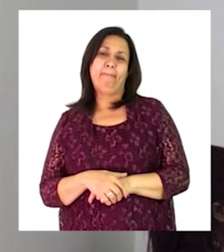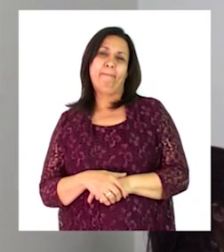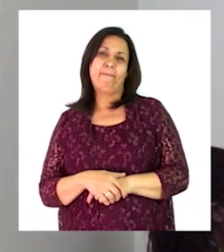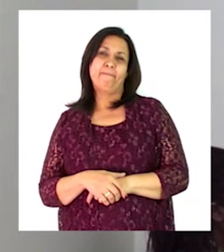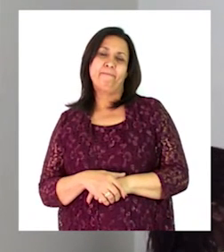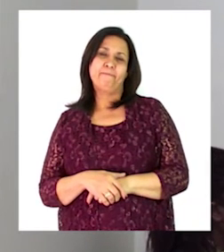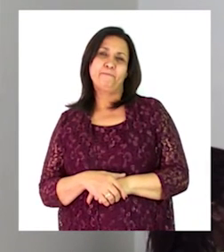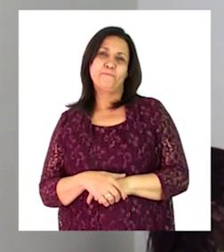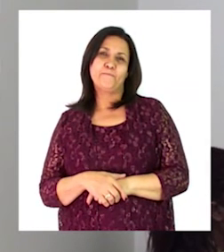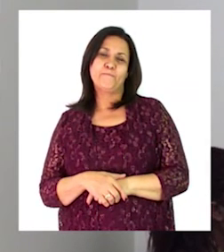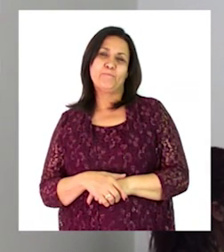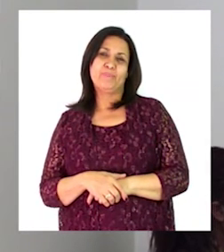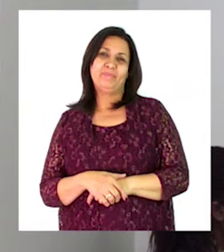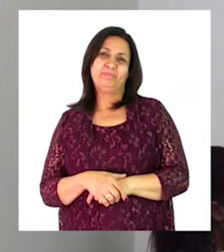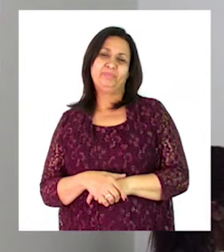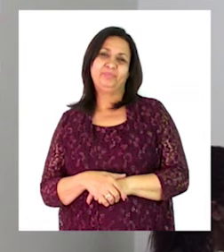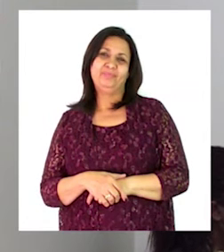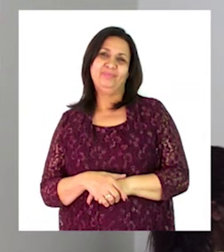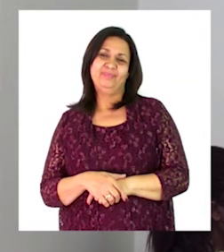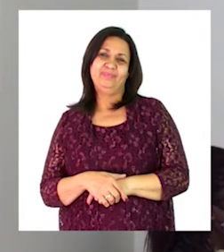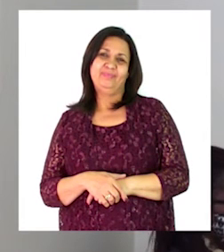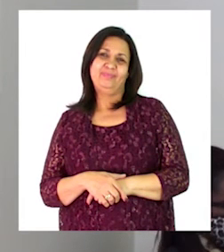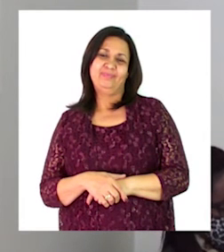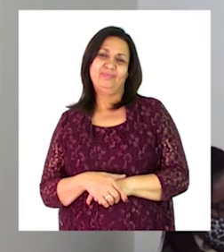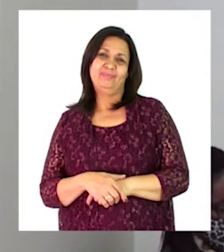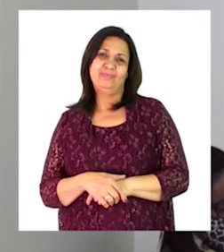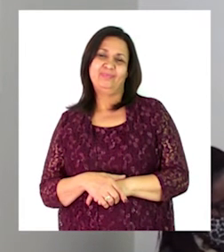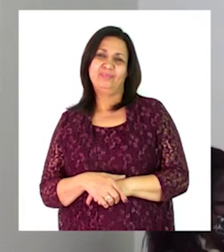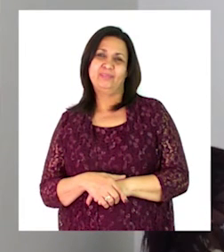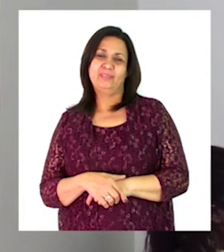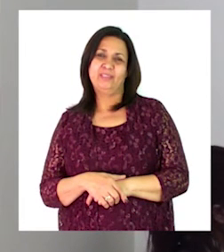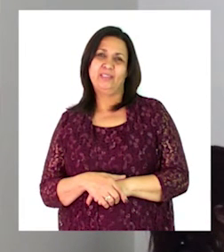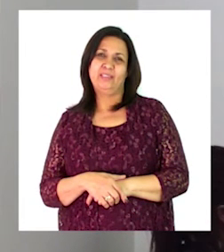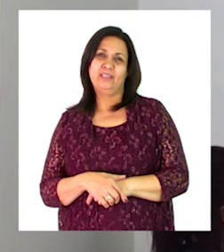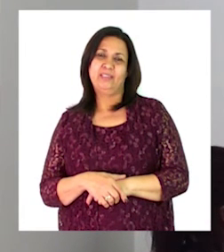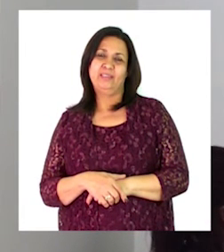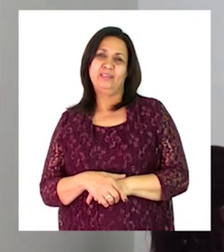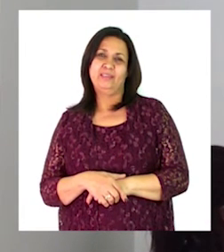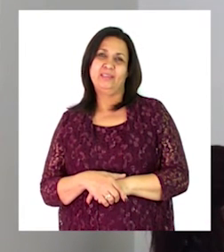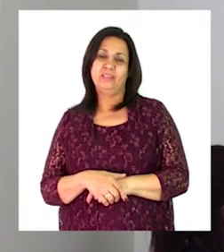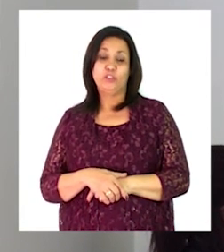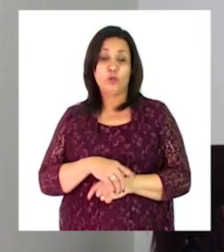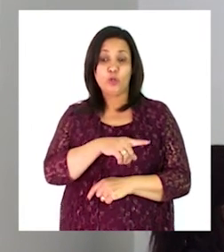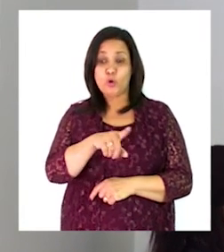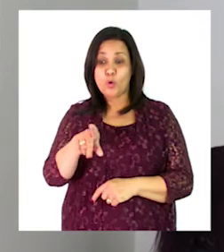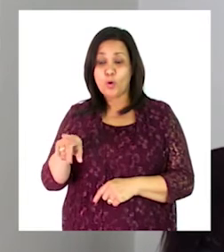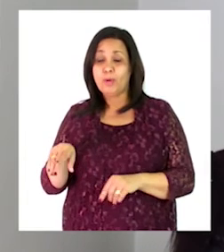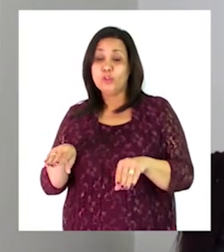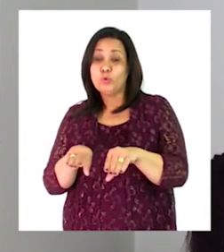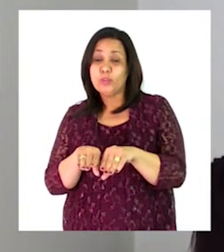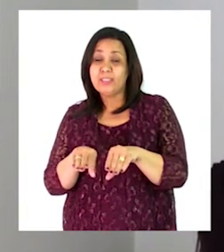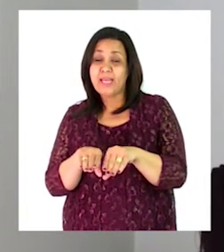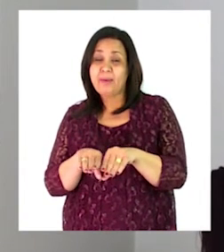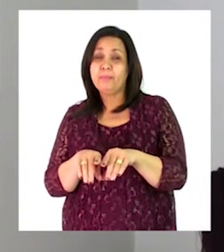As my friend is doing the same, I would like you to trace in your booklet on